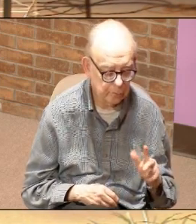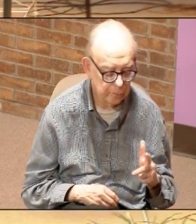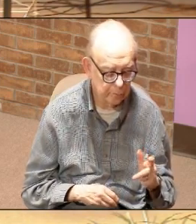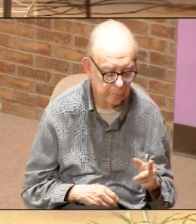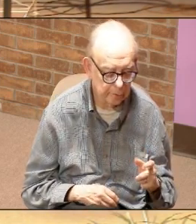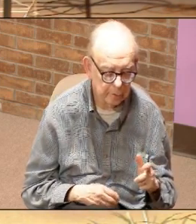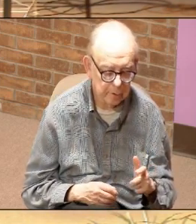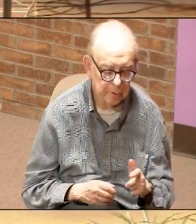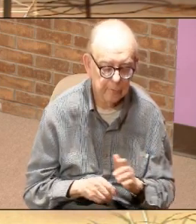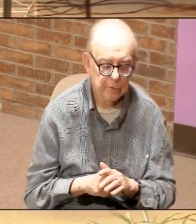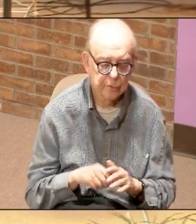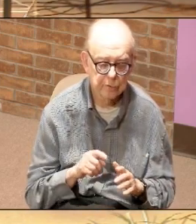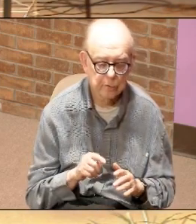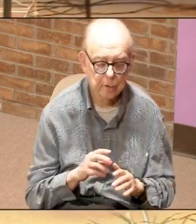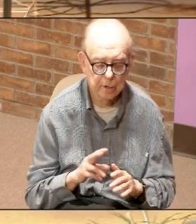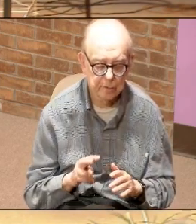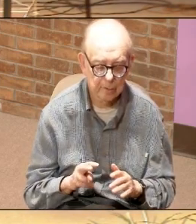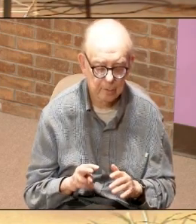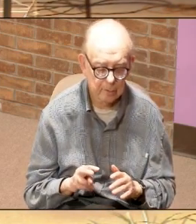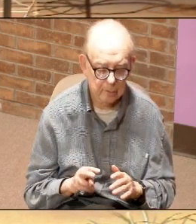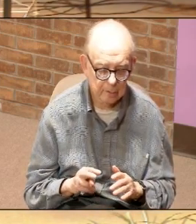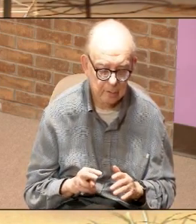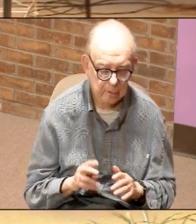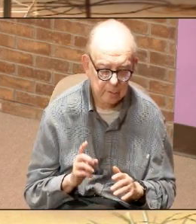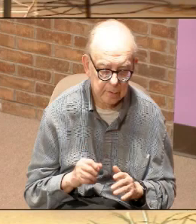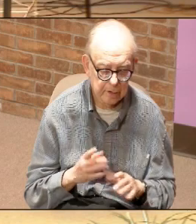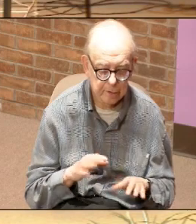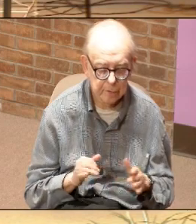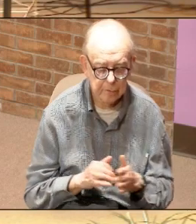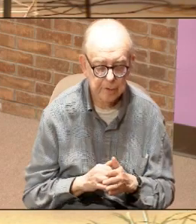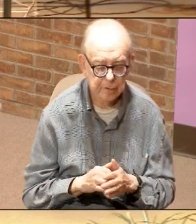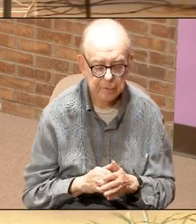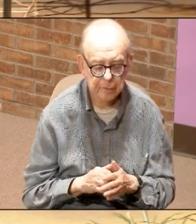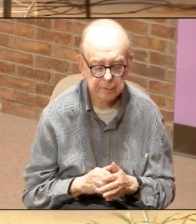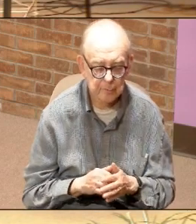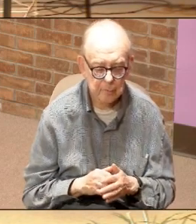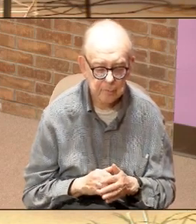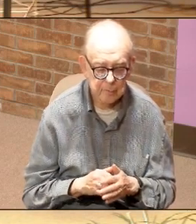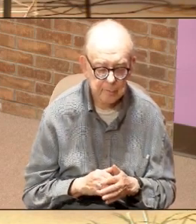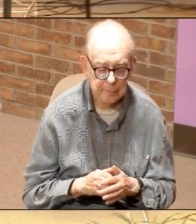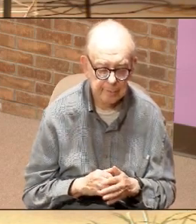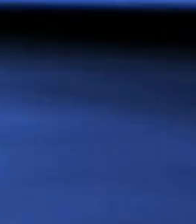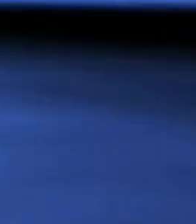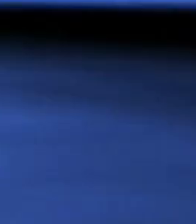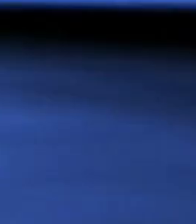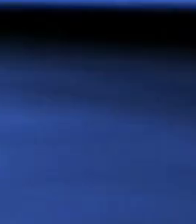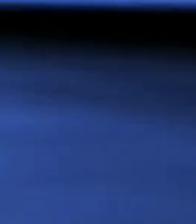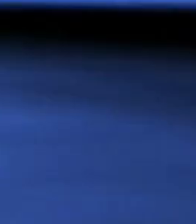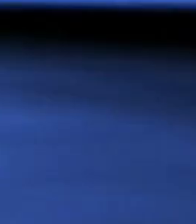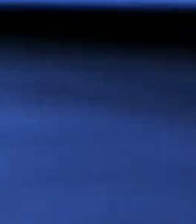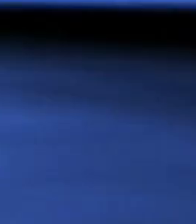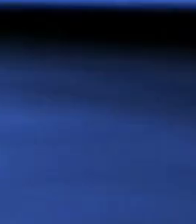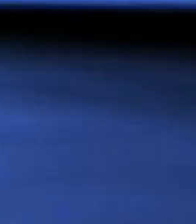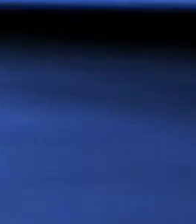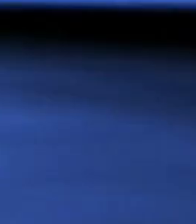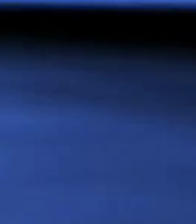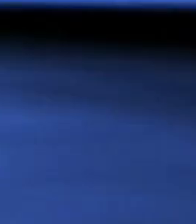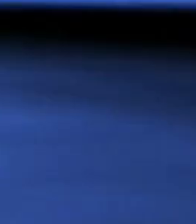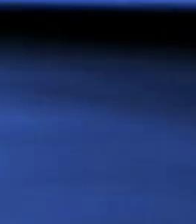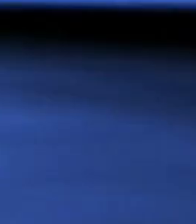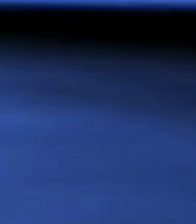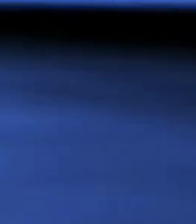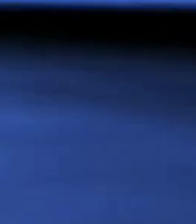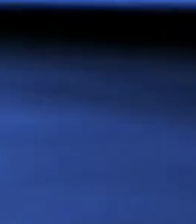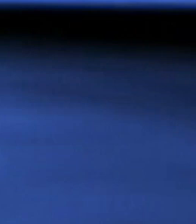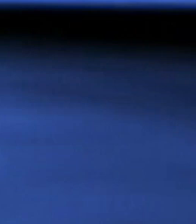verses 1 and 2, here's what you need to do. I lift my eyes toward the mountain.